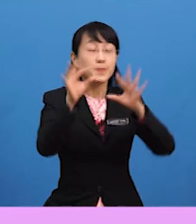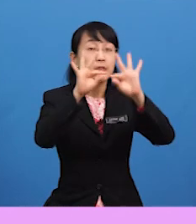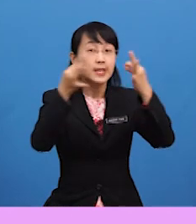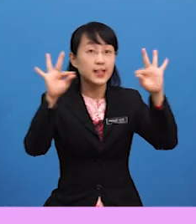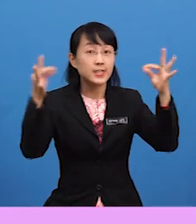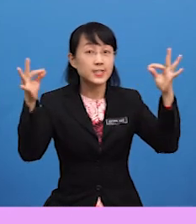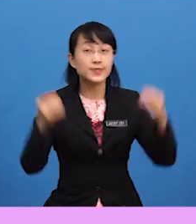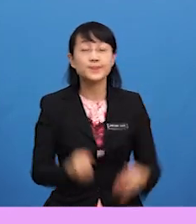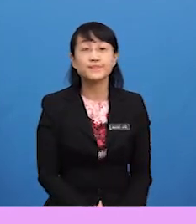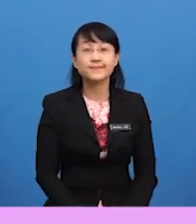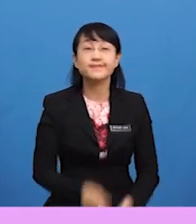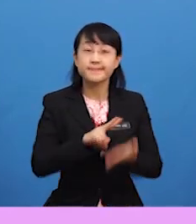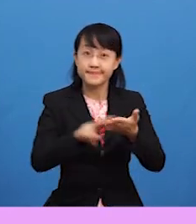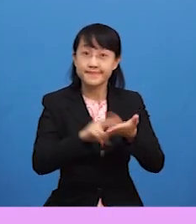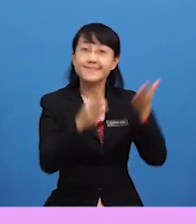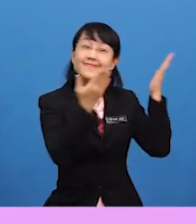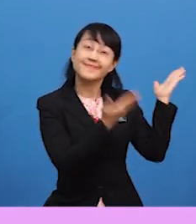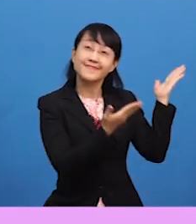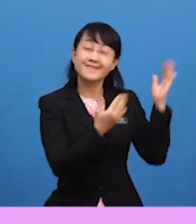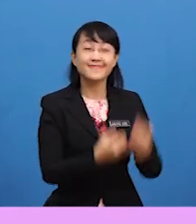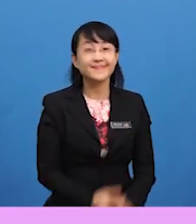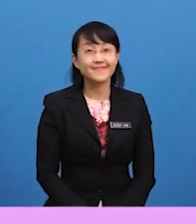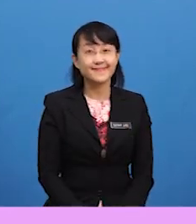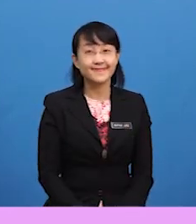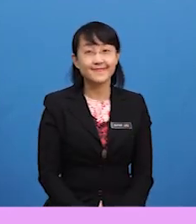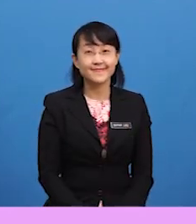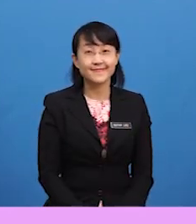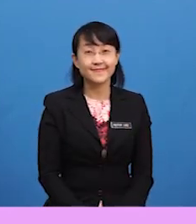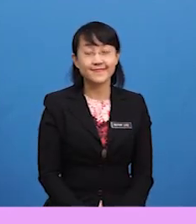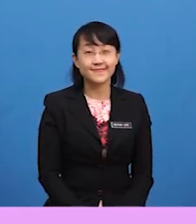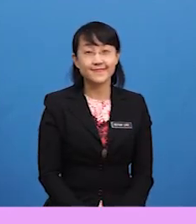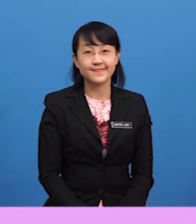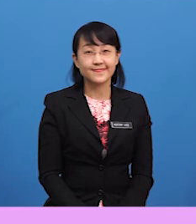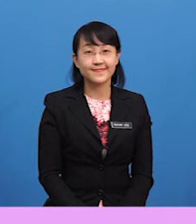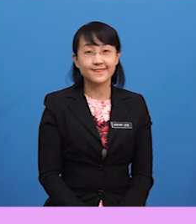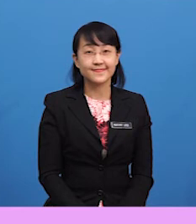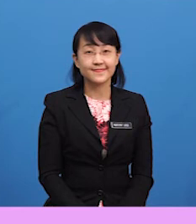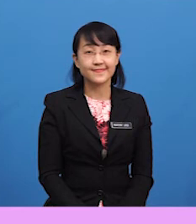Simple sentences are sentences that show one complete idea.